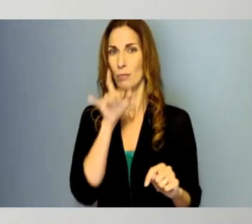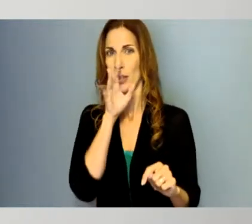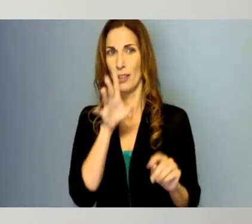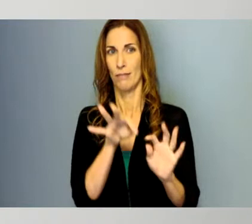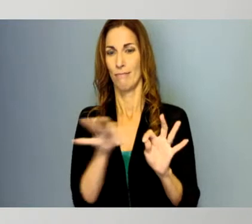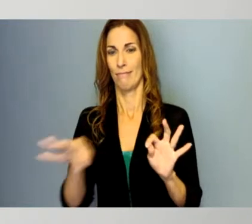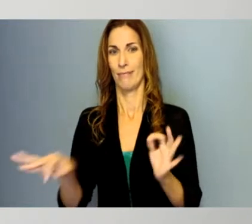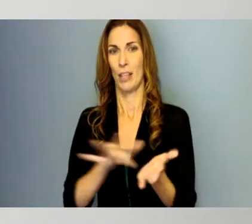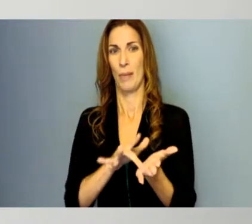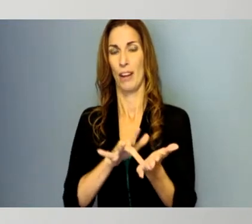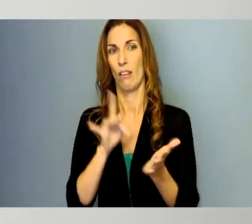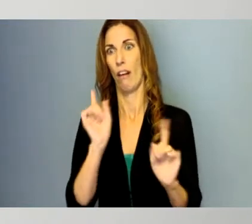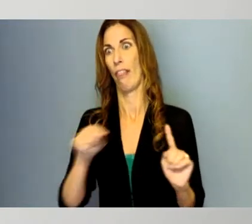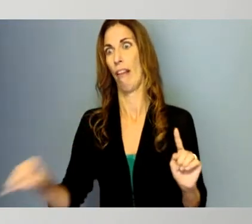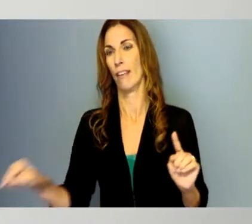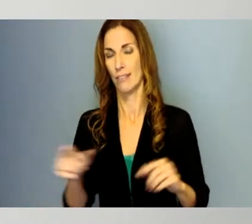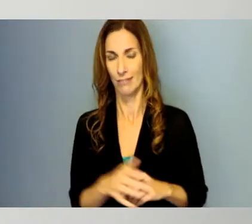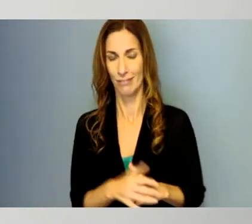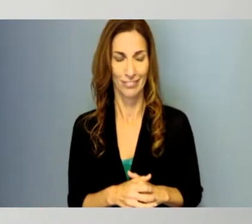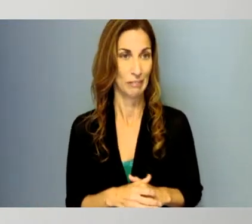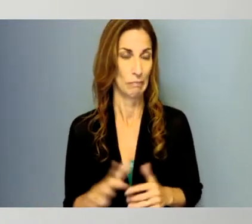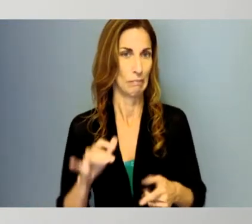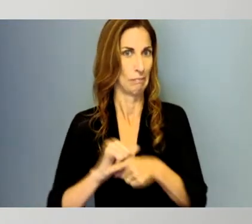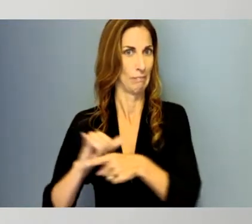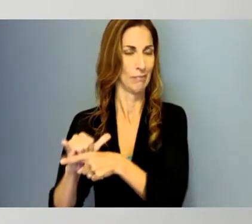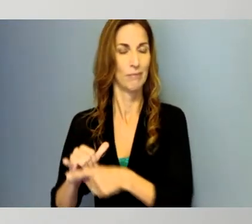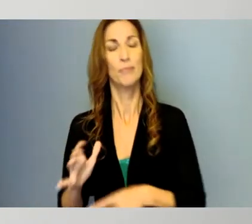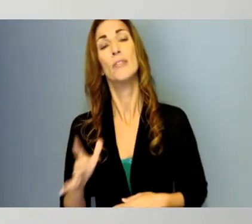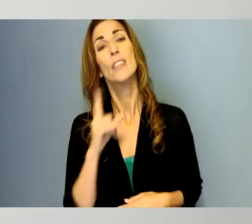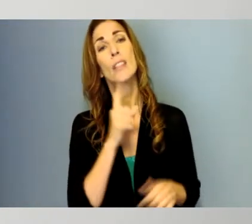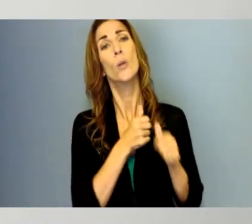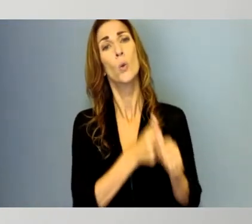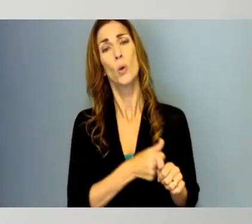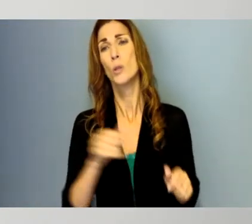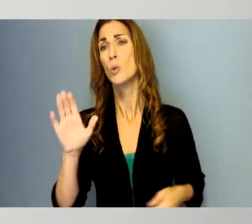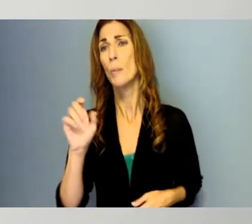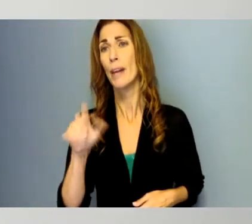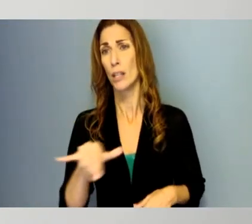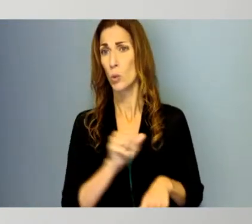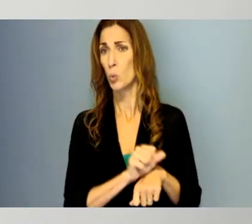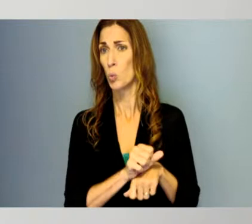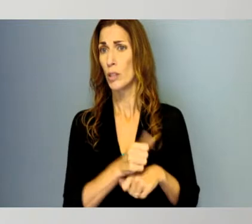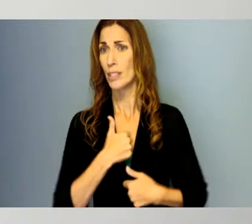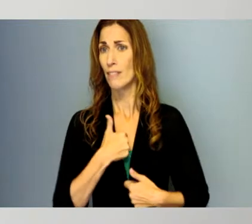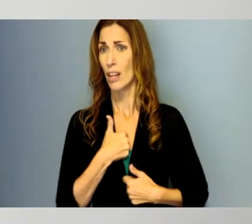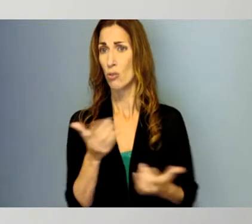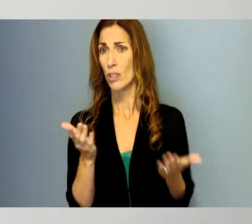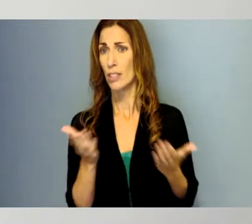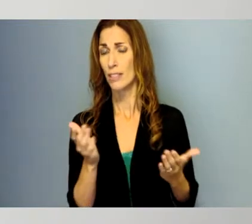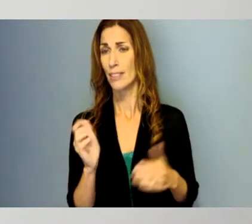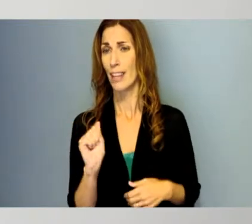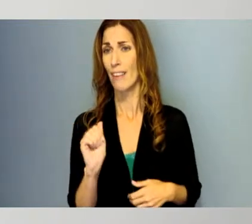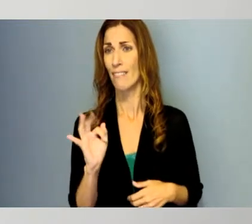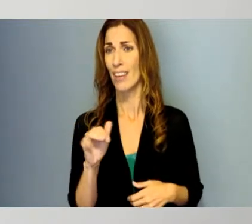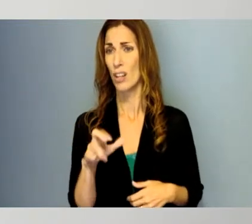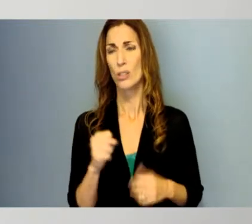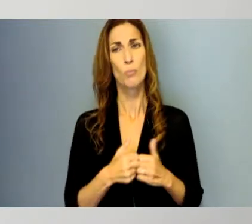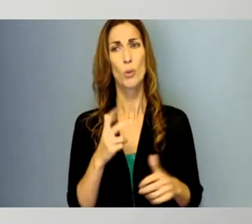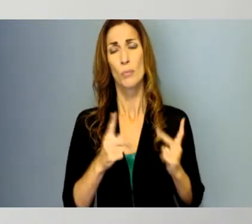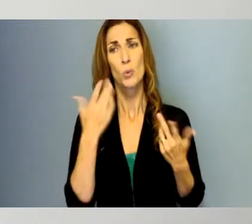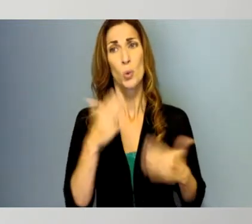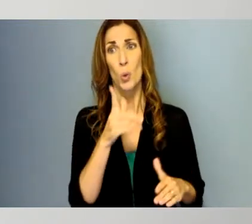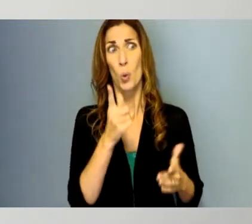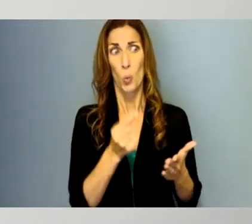but MGUS. And according to Betty, who works in Veterans Affairs, she says, most people don't know what it is unless you